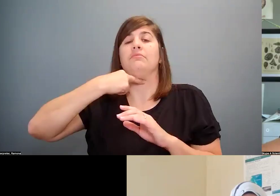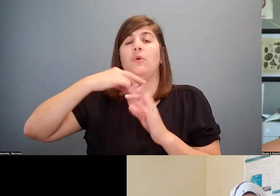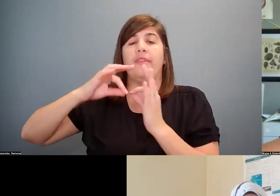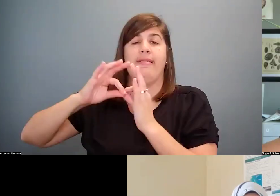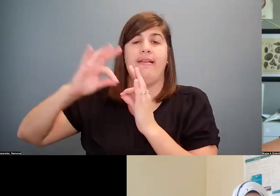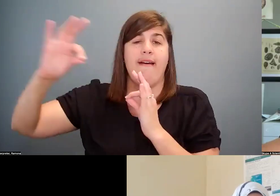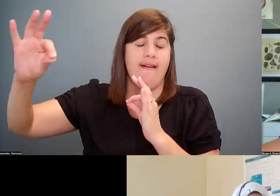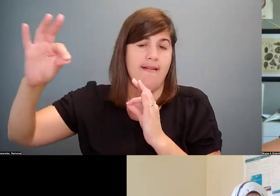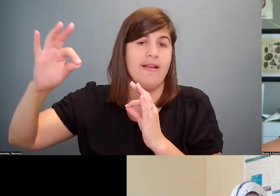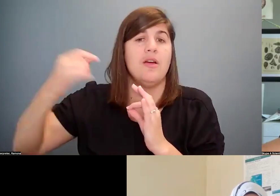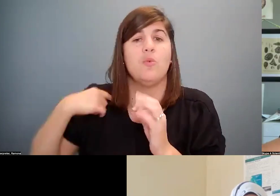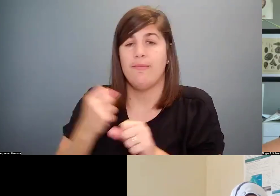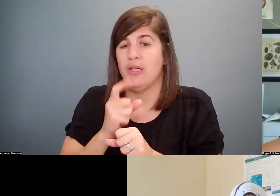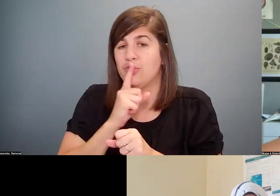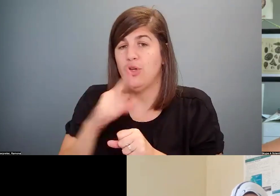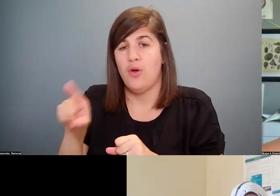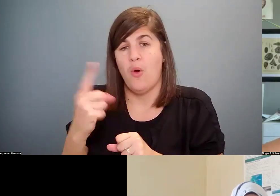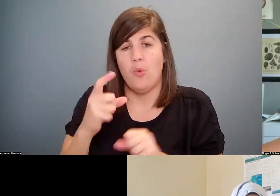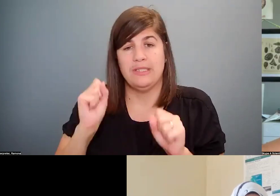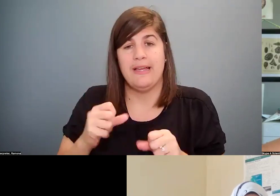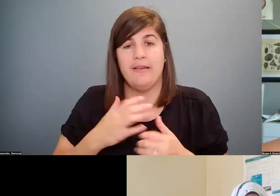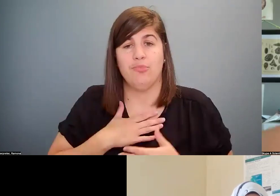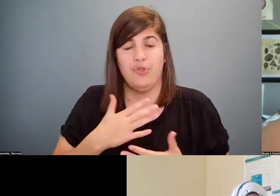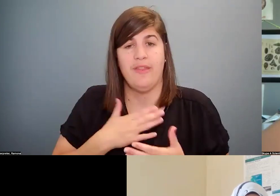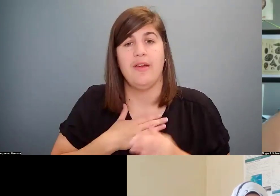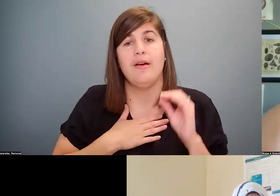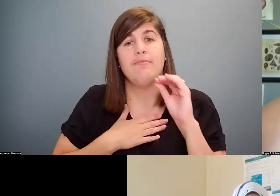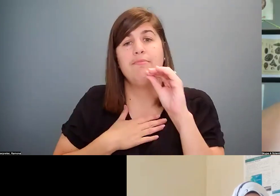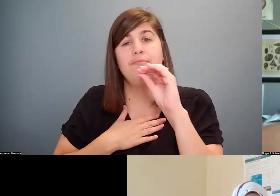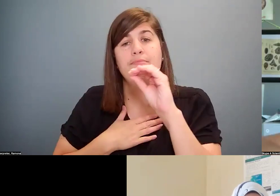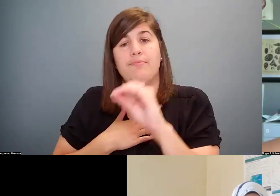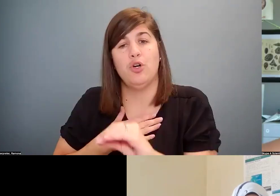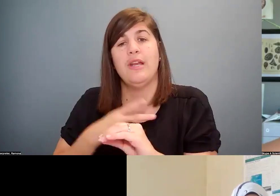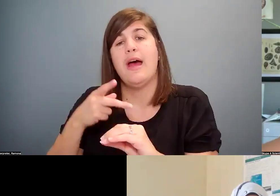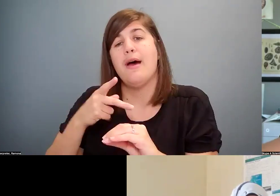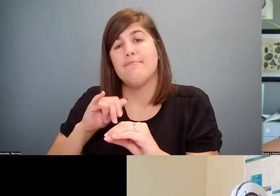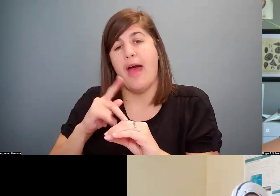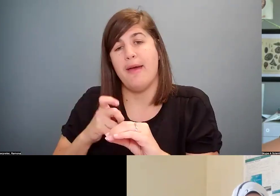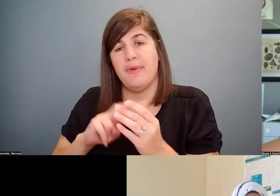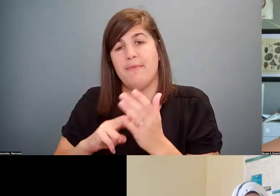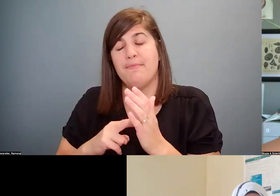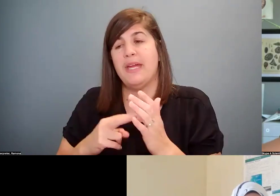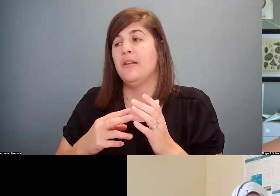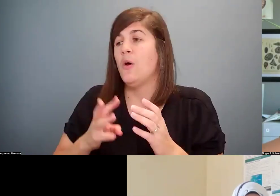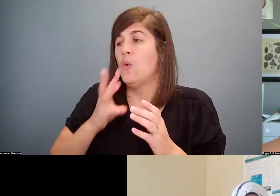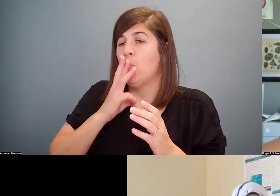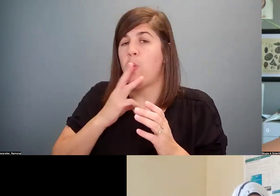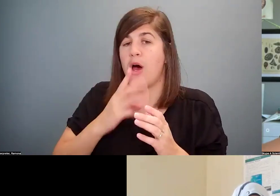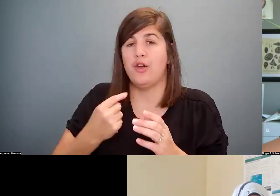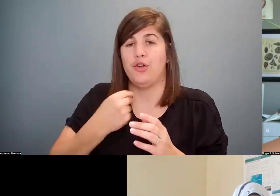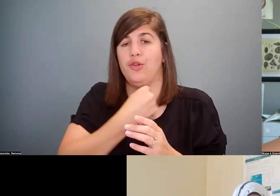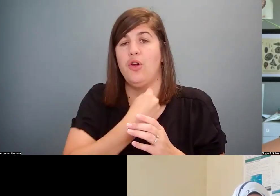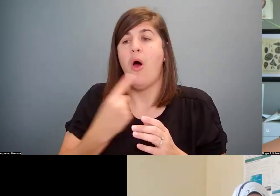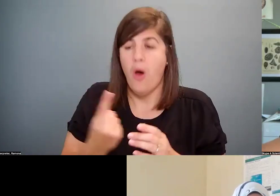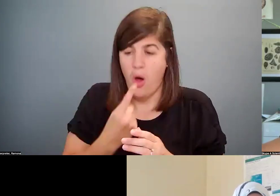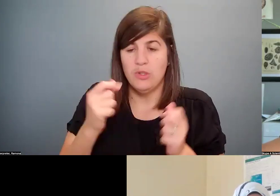sure that the shark was always able to breathe. We'd put a pipe into the shark's mouth so water was running over its gills. So it was never without